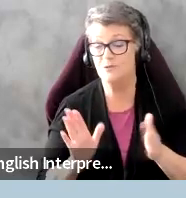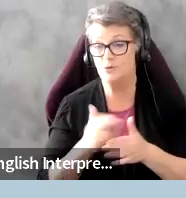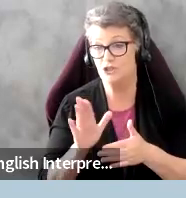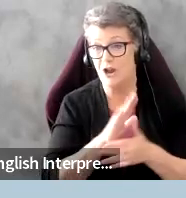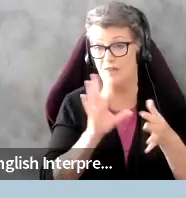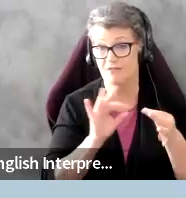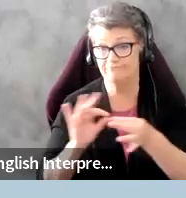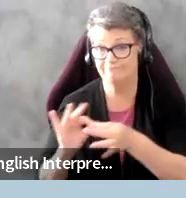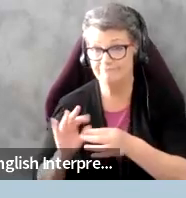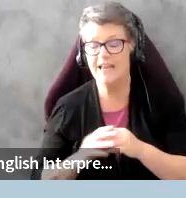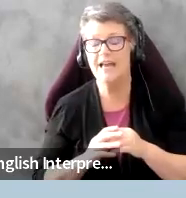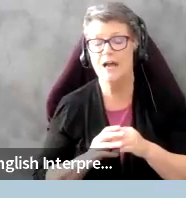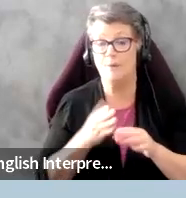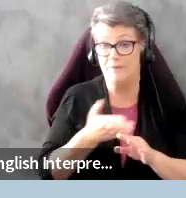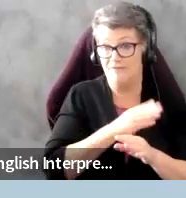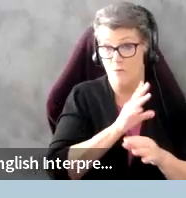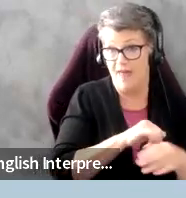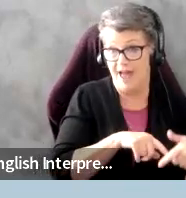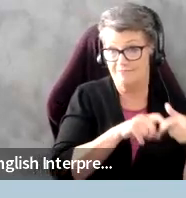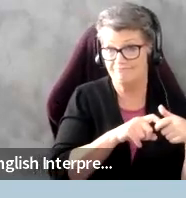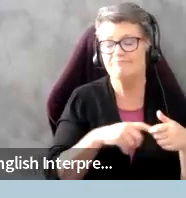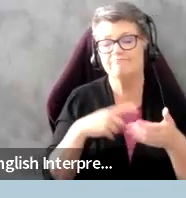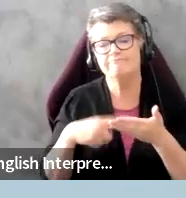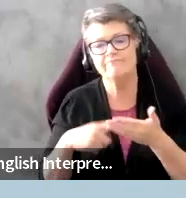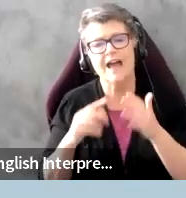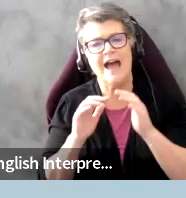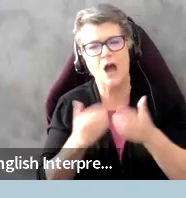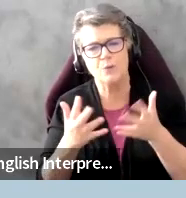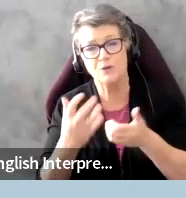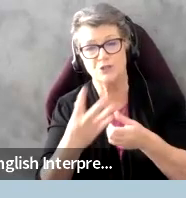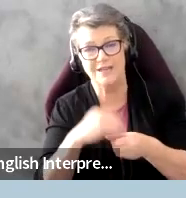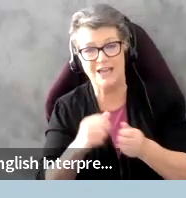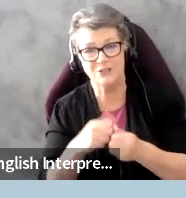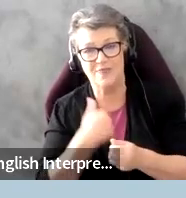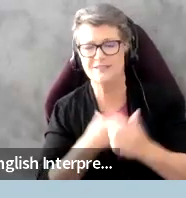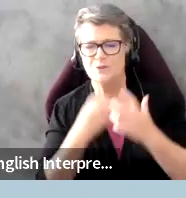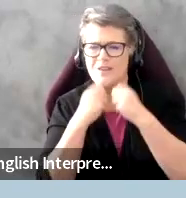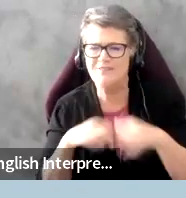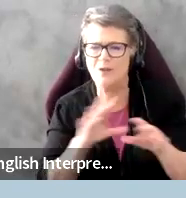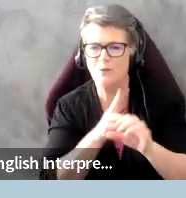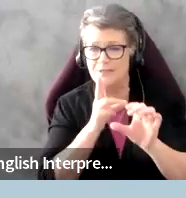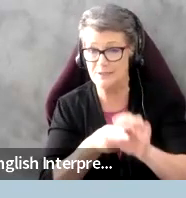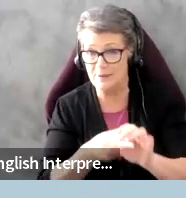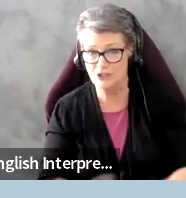insights. But before we do that, let's talk about how we want you to engage. We value your participation.